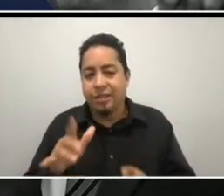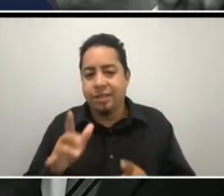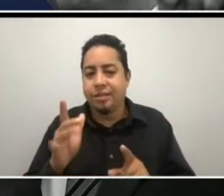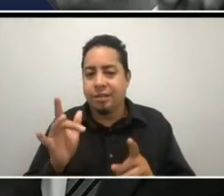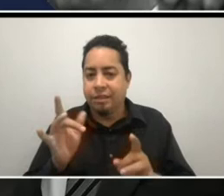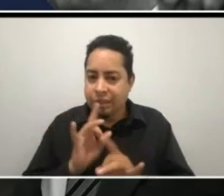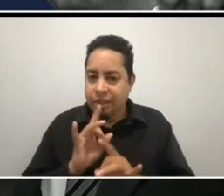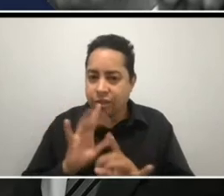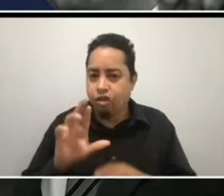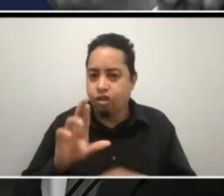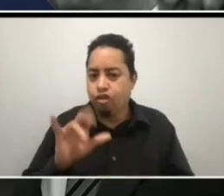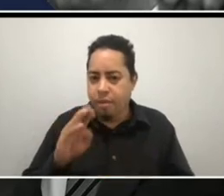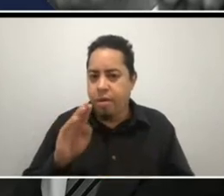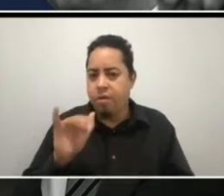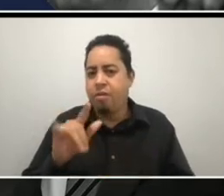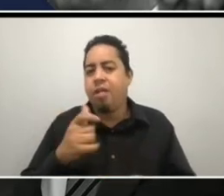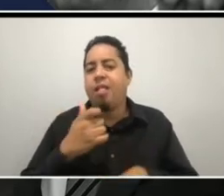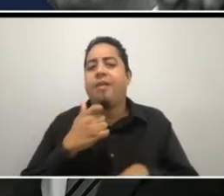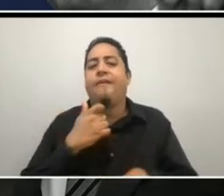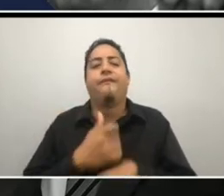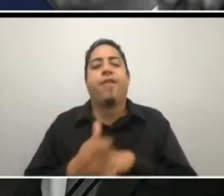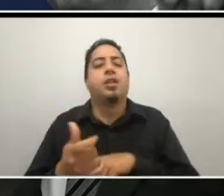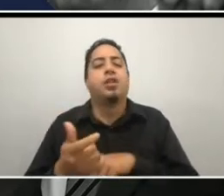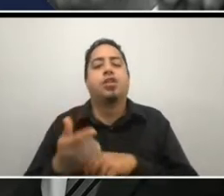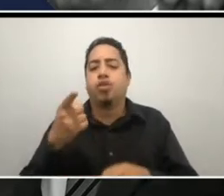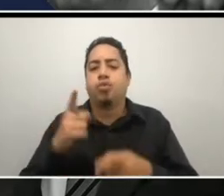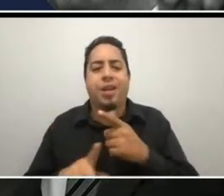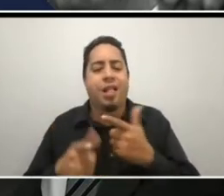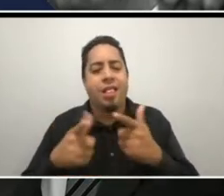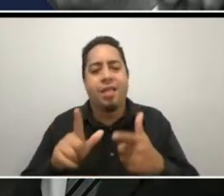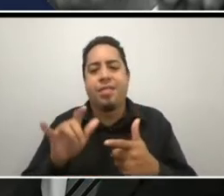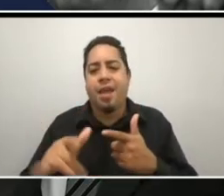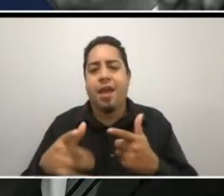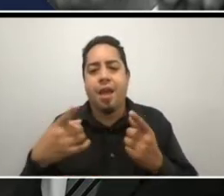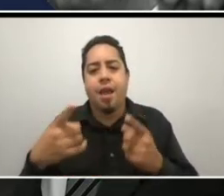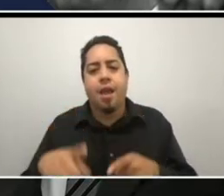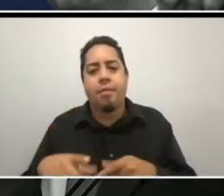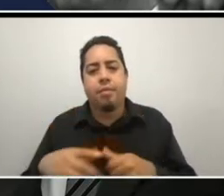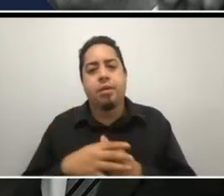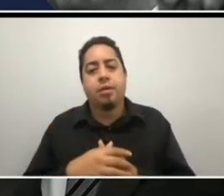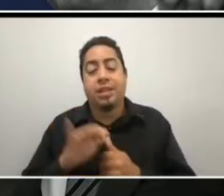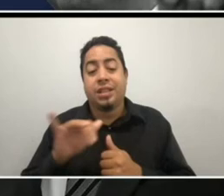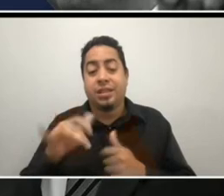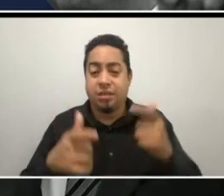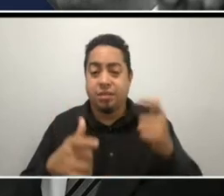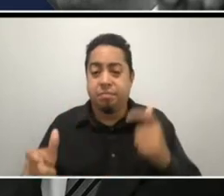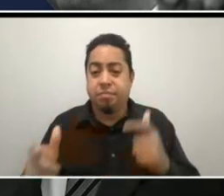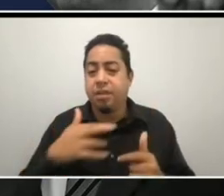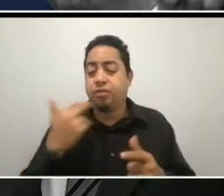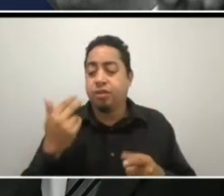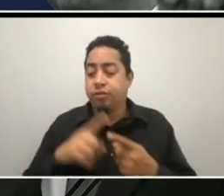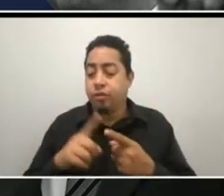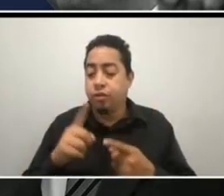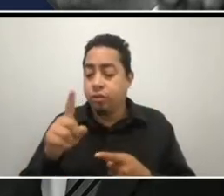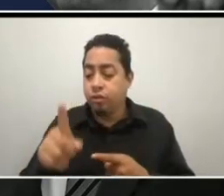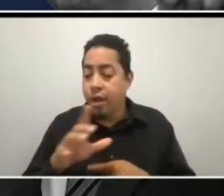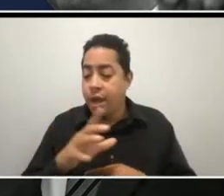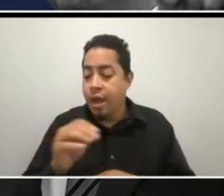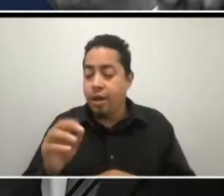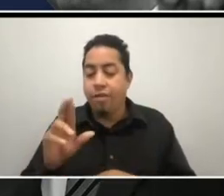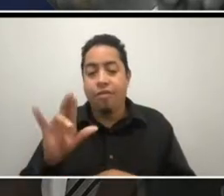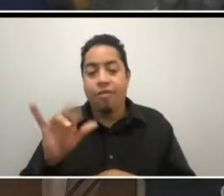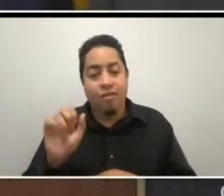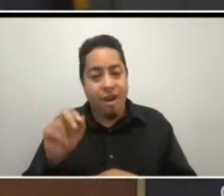That's a criminal offense. And you know, you can't let that happen. That's a big risk to you and to Ryan, your lawyer. That's a big